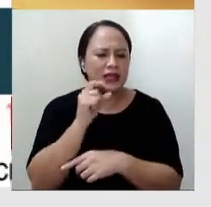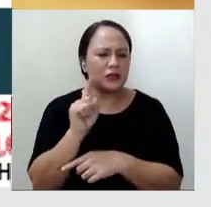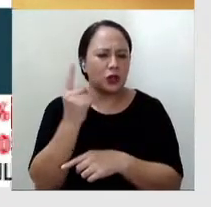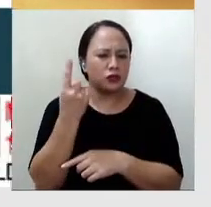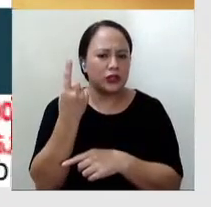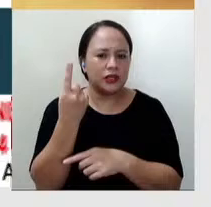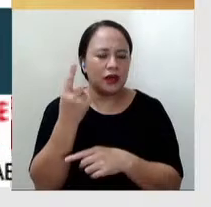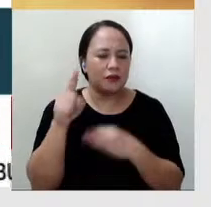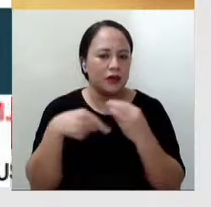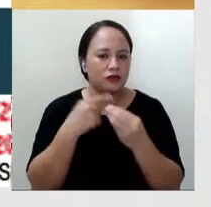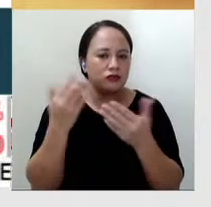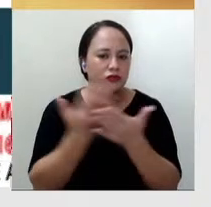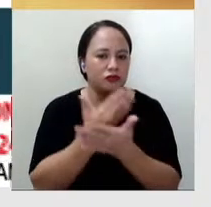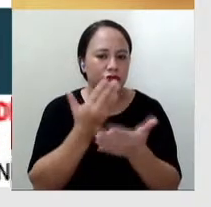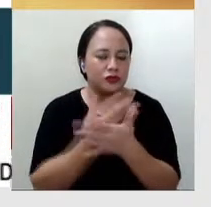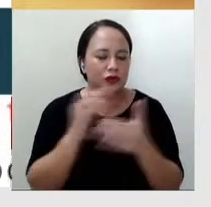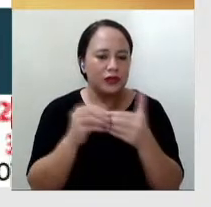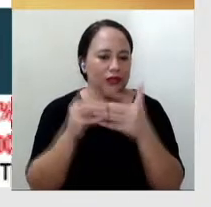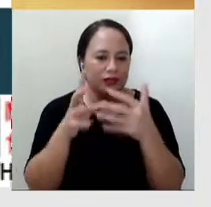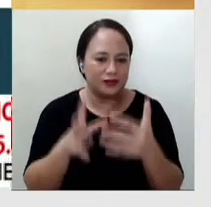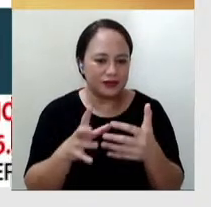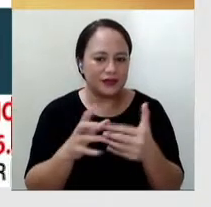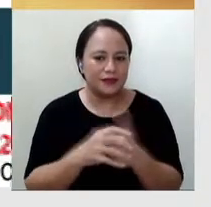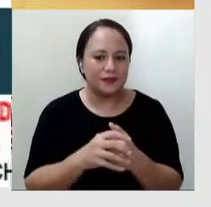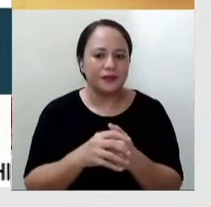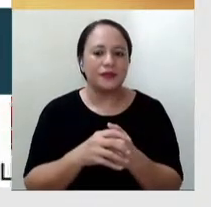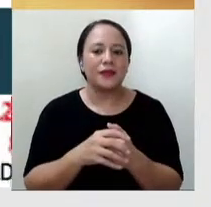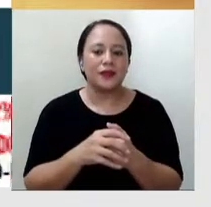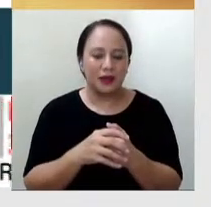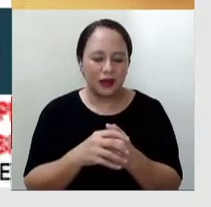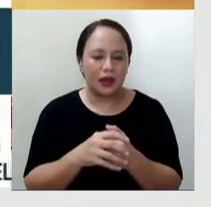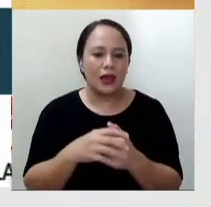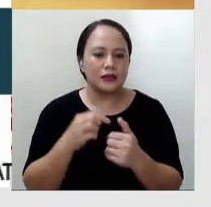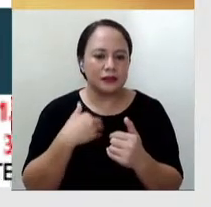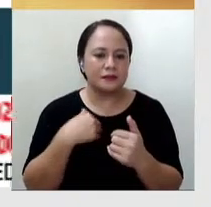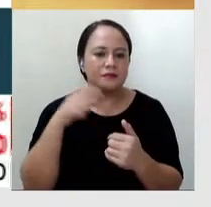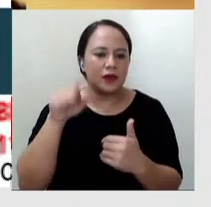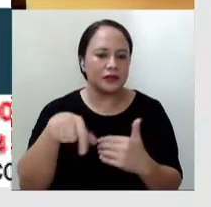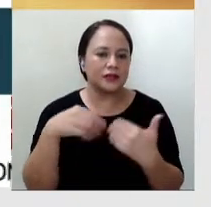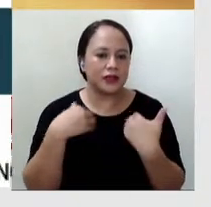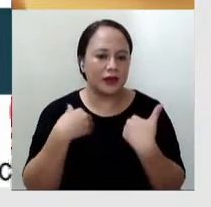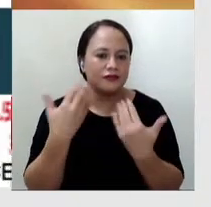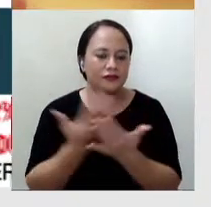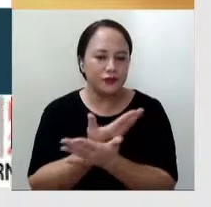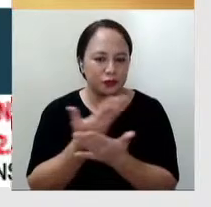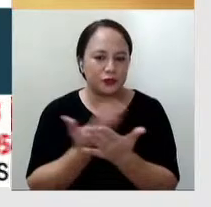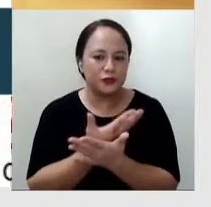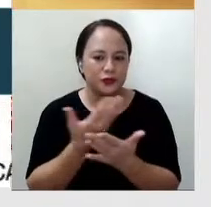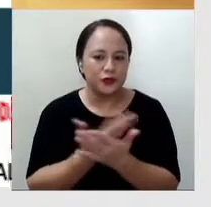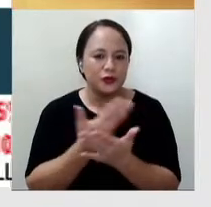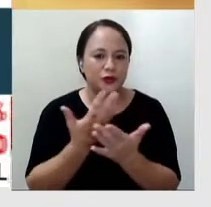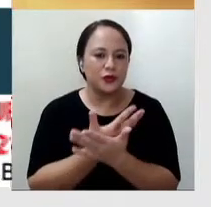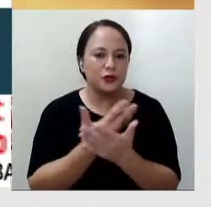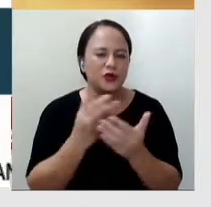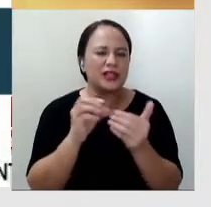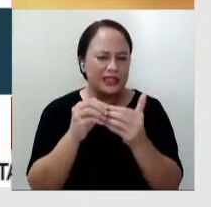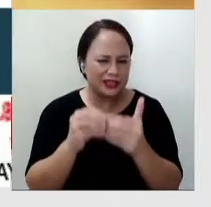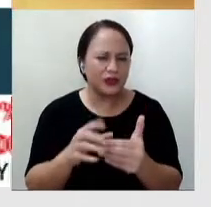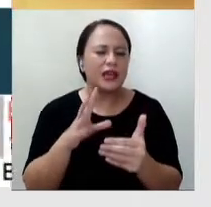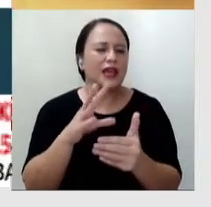leadership. I think that there has to be new leadership, but also kind